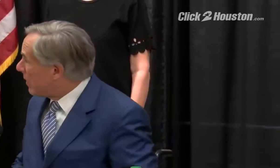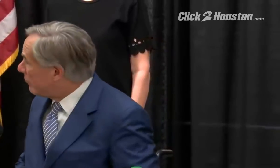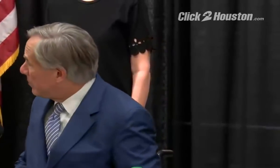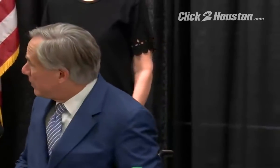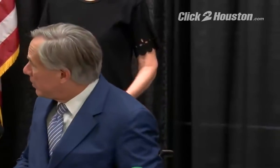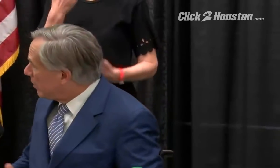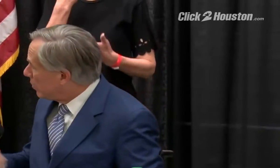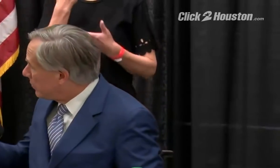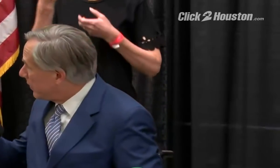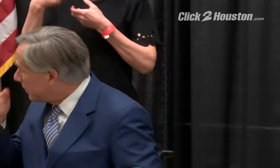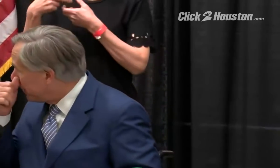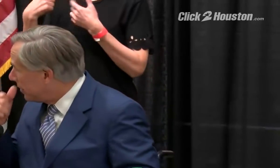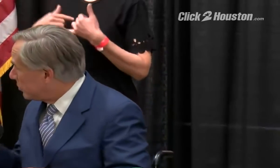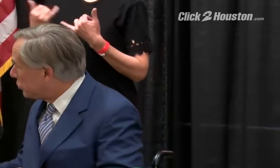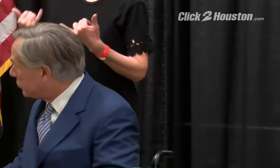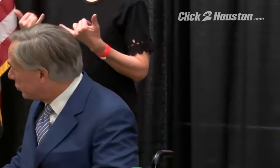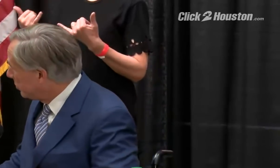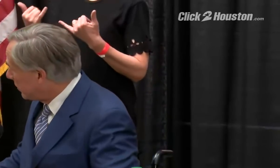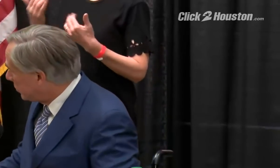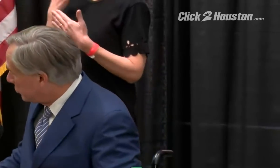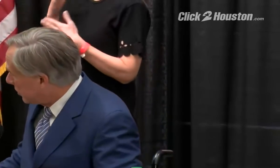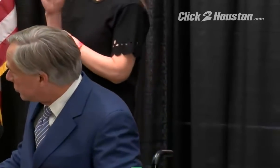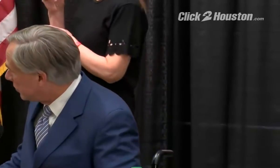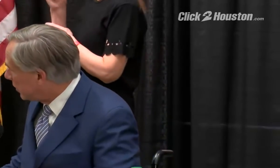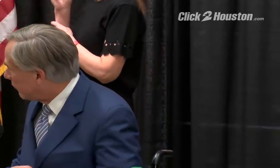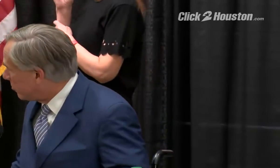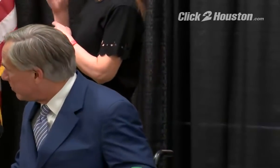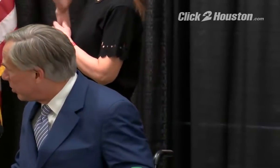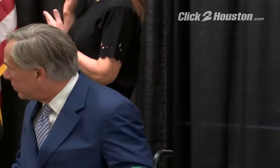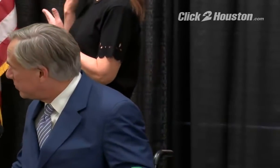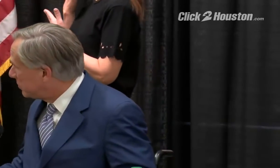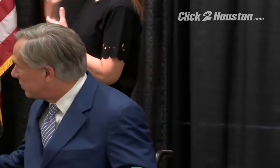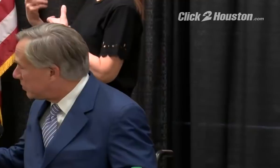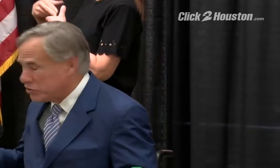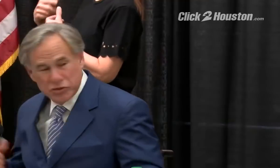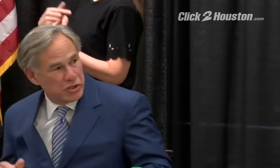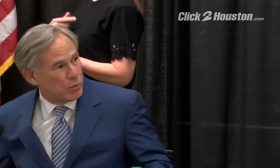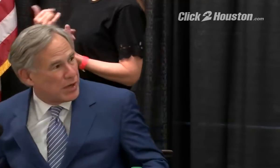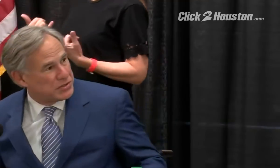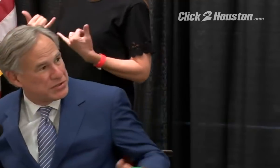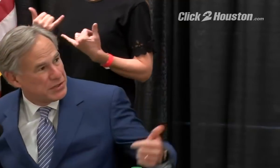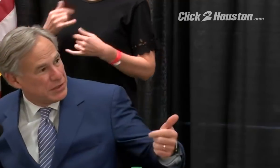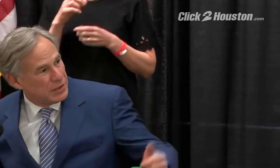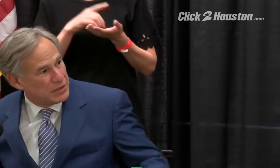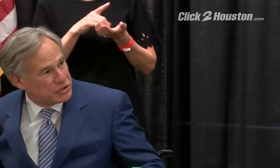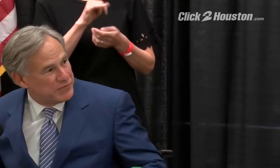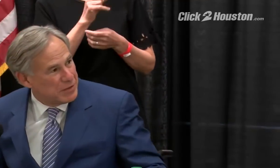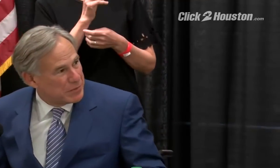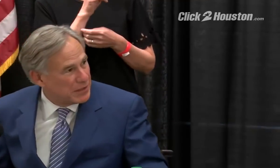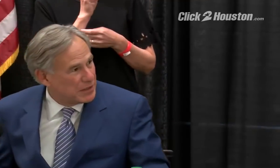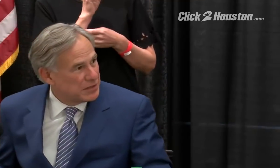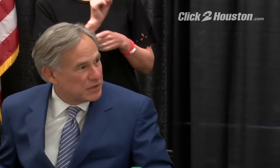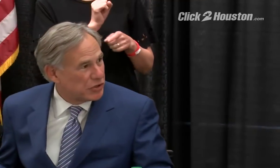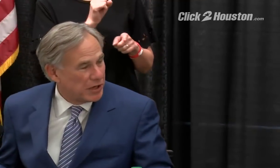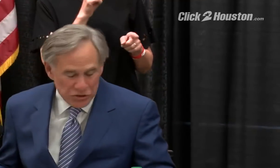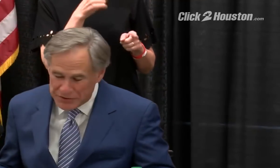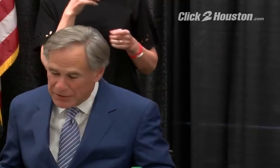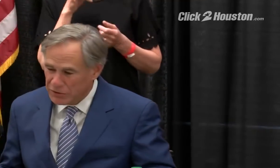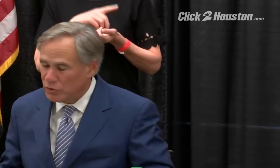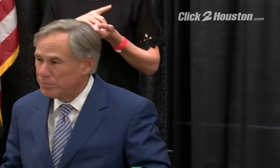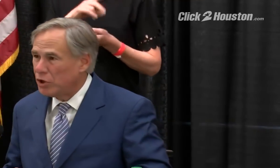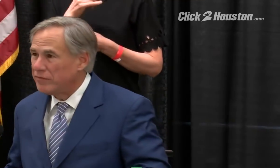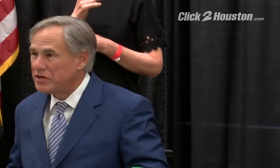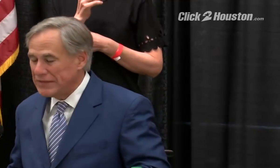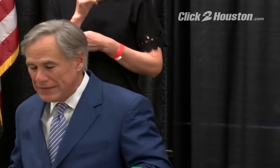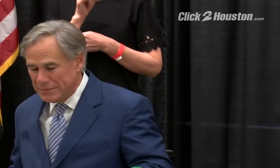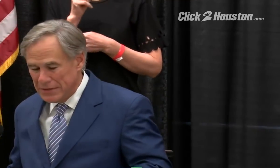Well, I want to thank everybody for being here. I want to thank Chancellor. Chancellor, thank you for being a part of this. Dr. Zerwas, Chief Nemkid, and Dr. Hellerstedt,